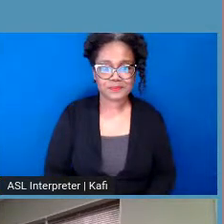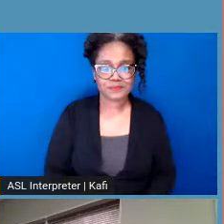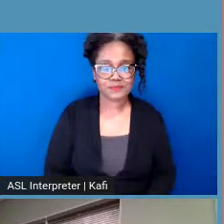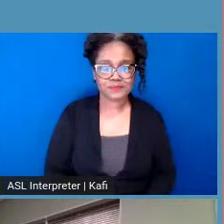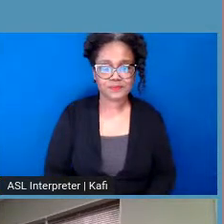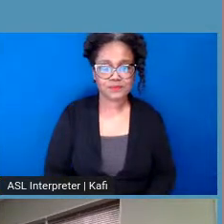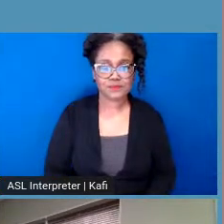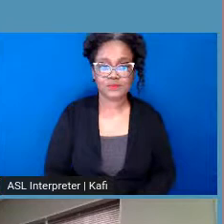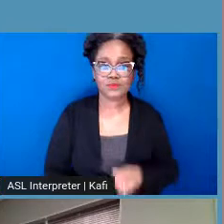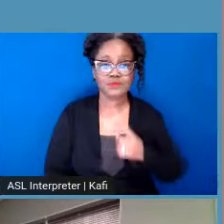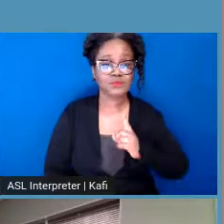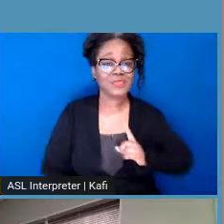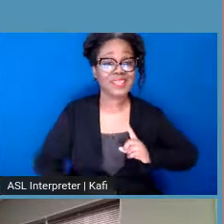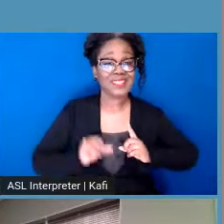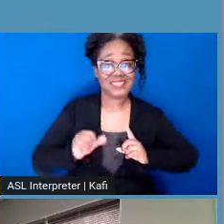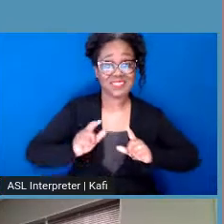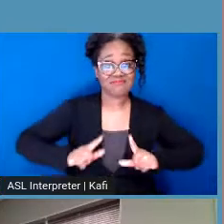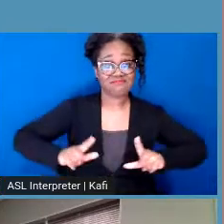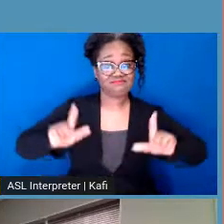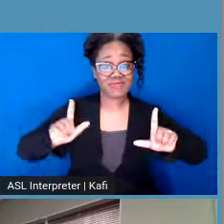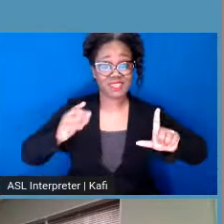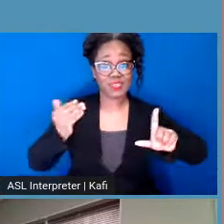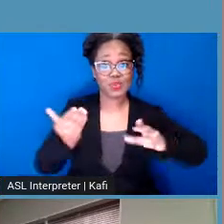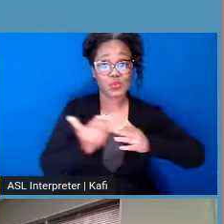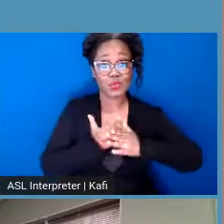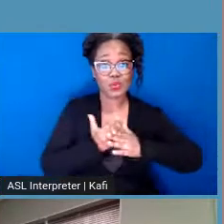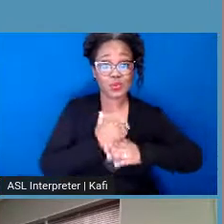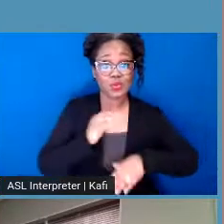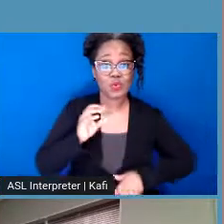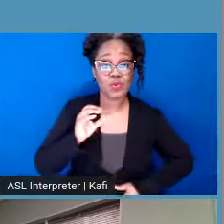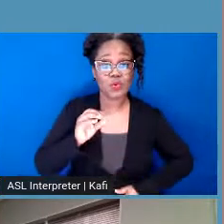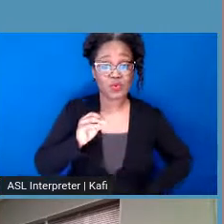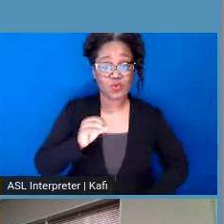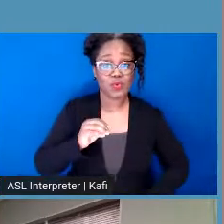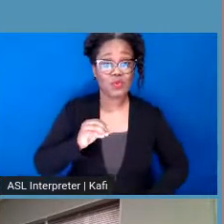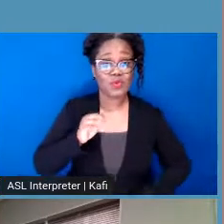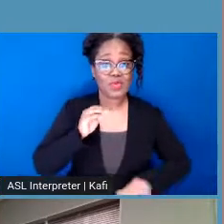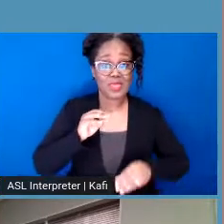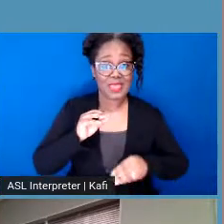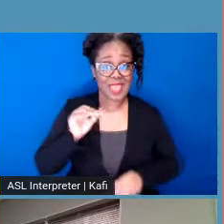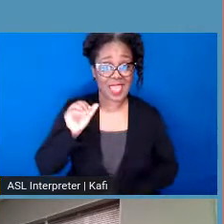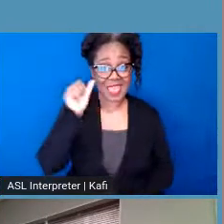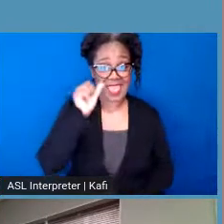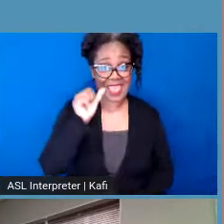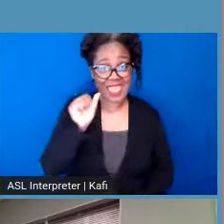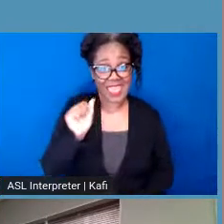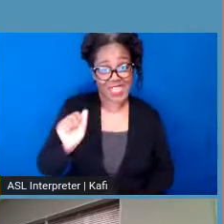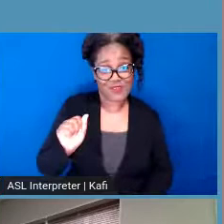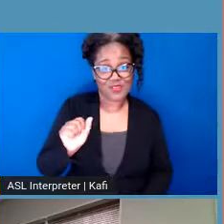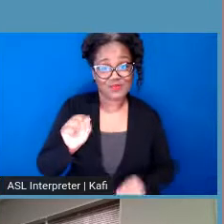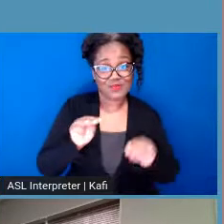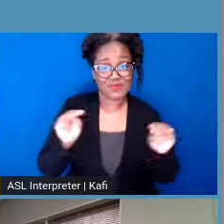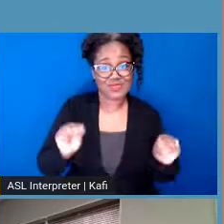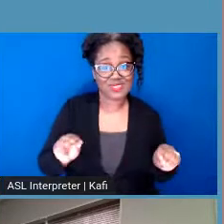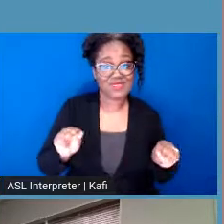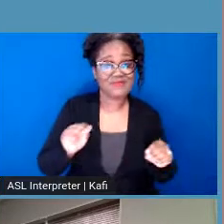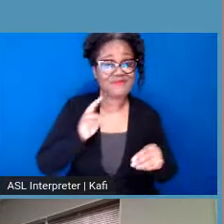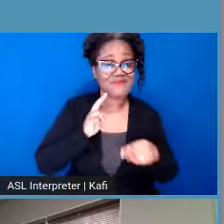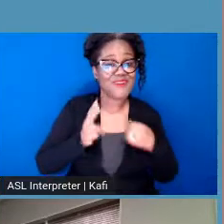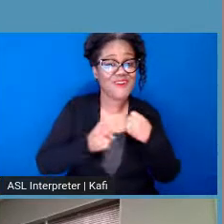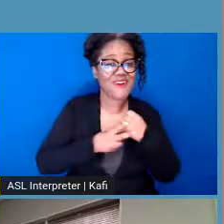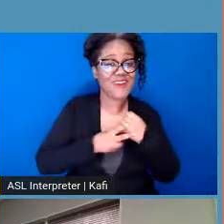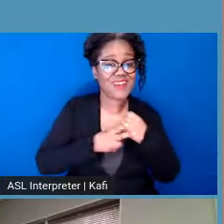archive image search. It will be released soon. I know June was the release date, and so this is kind of sneak peek. But you can see here